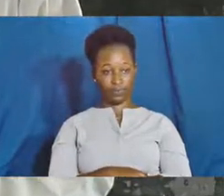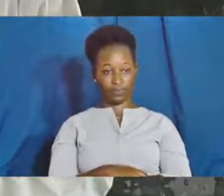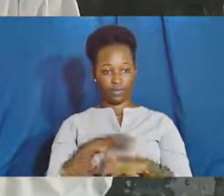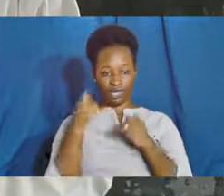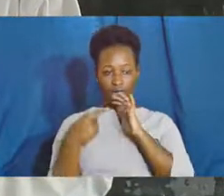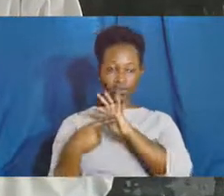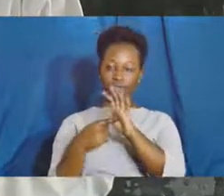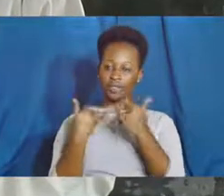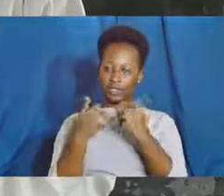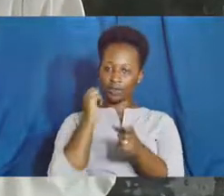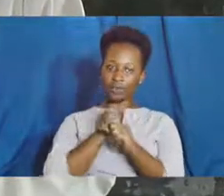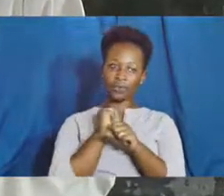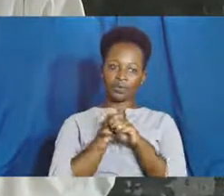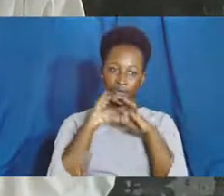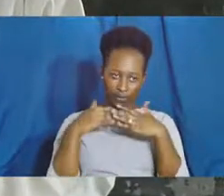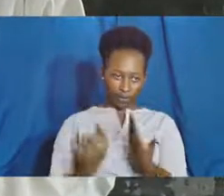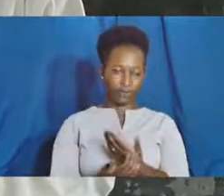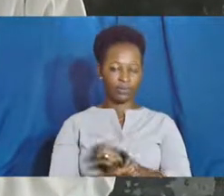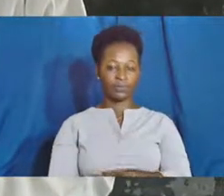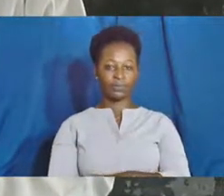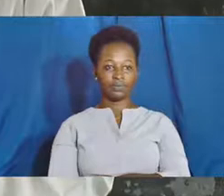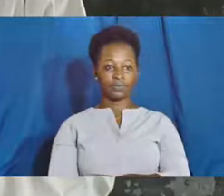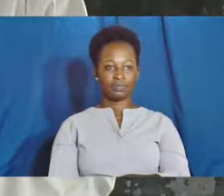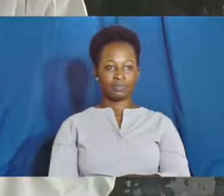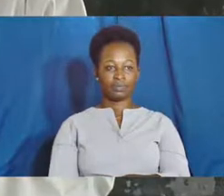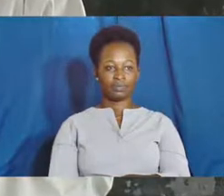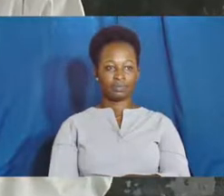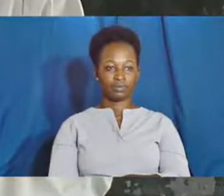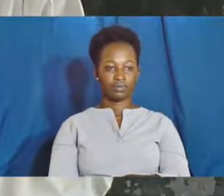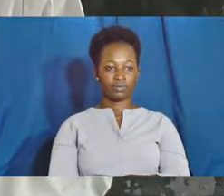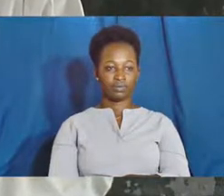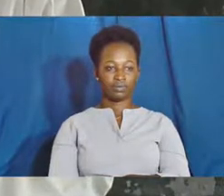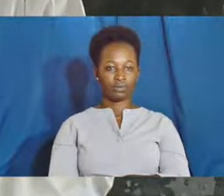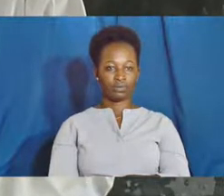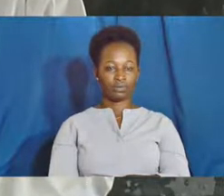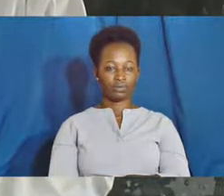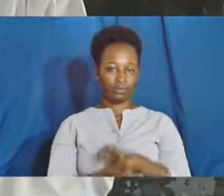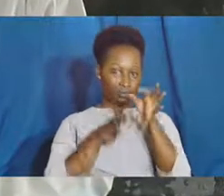show you how now I'm doing this into my calculator, right? So here's the thing.